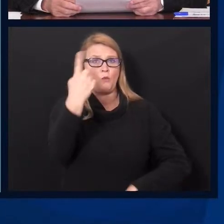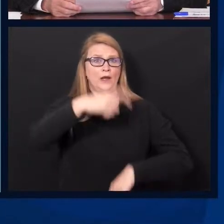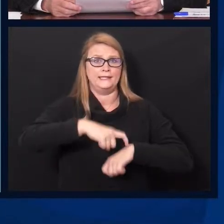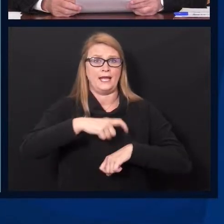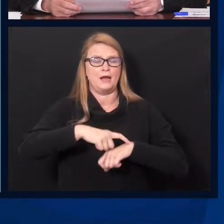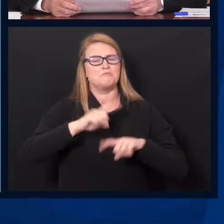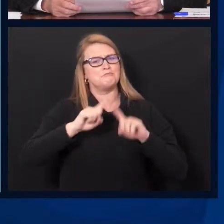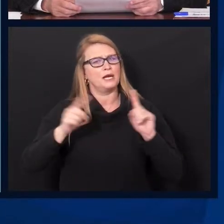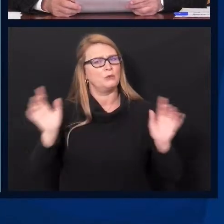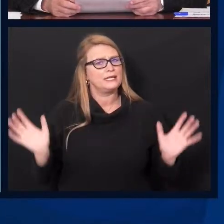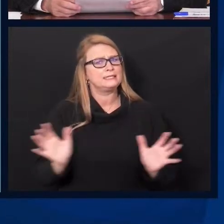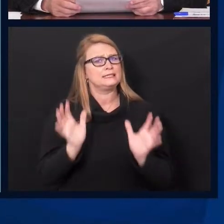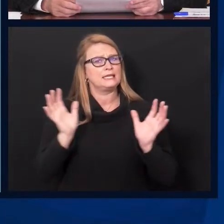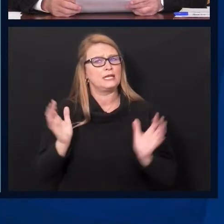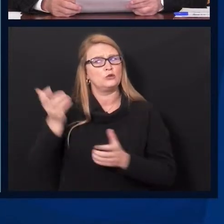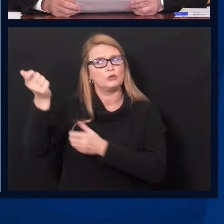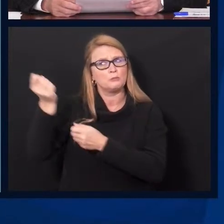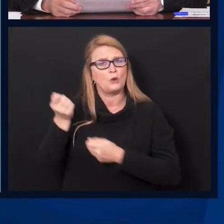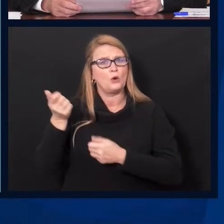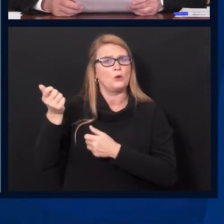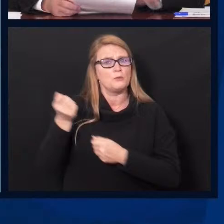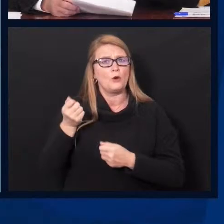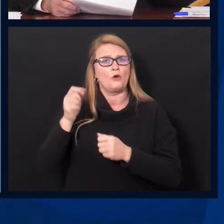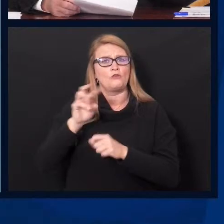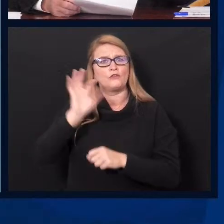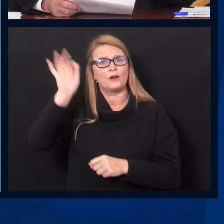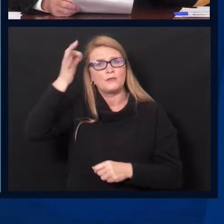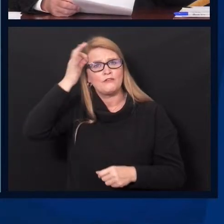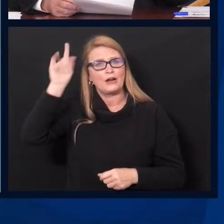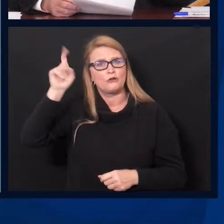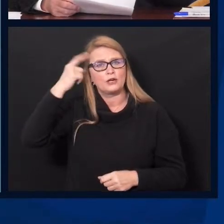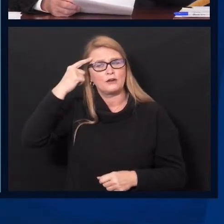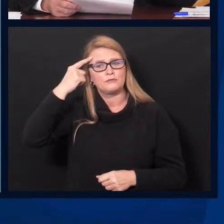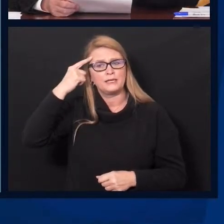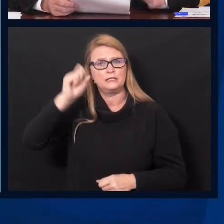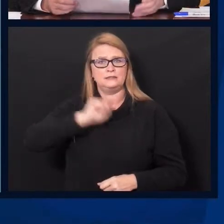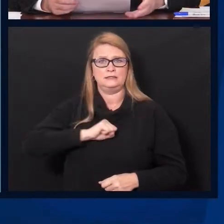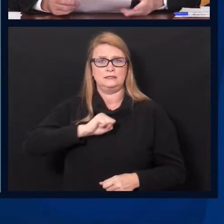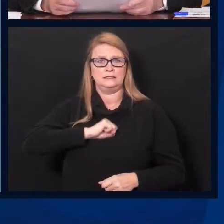and push and push to get more and more and more